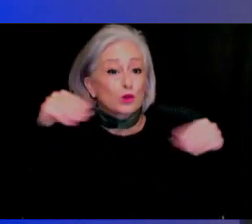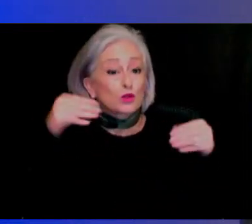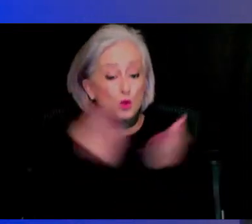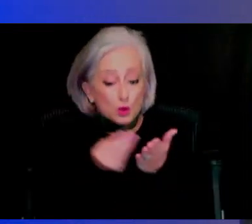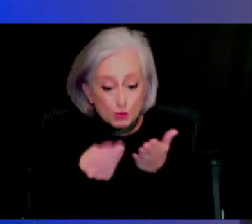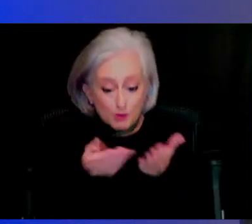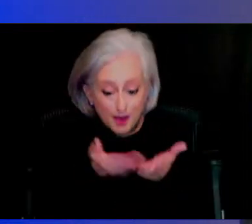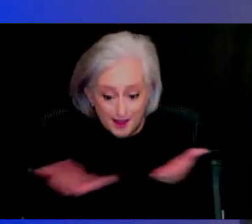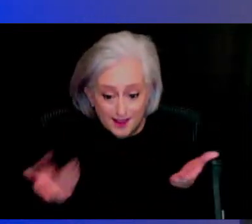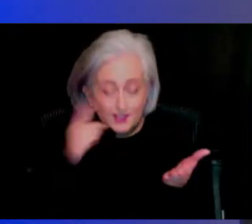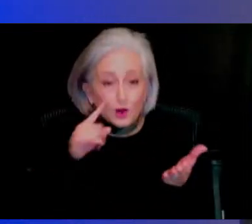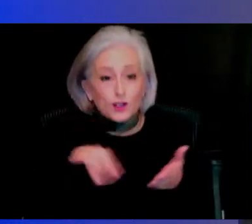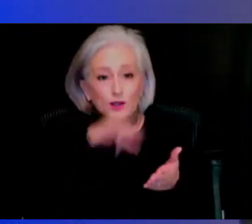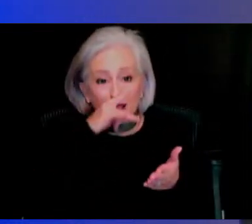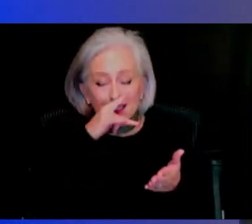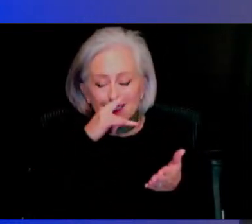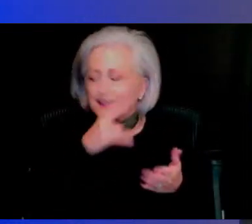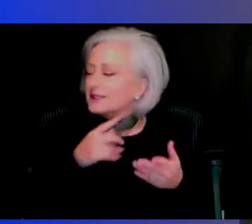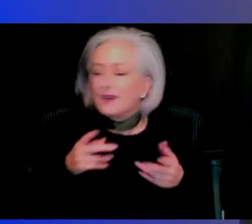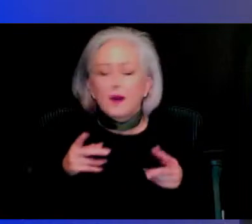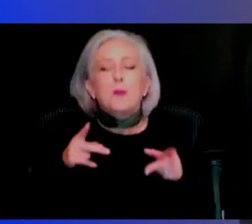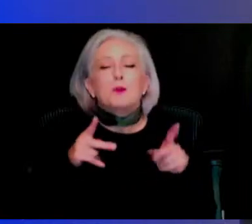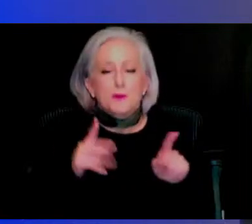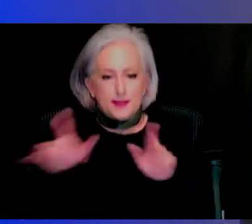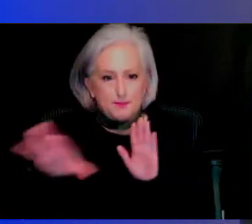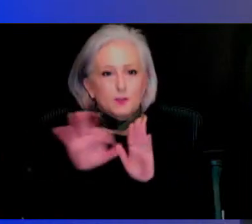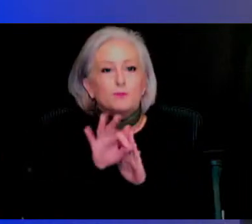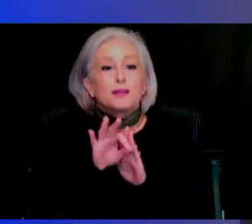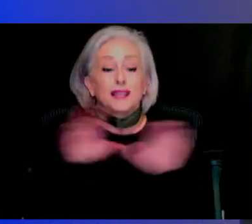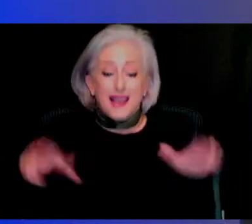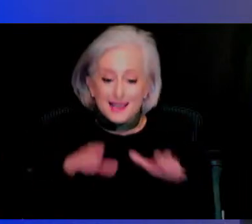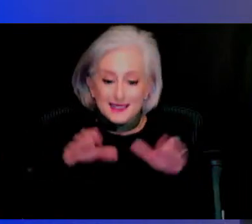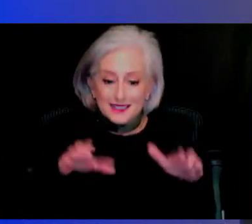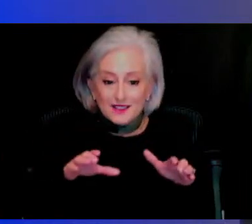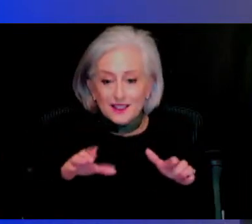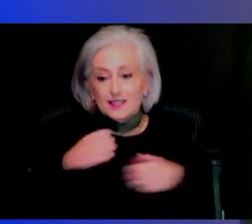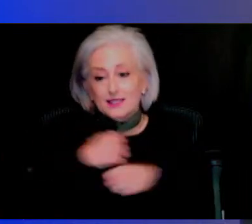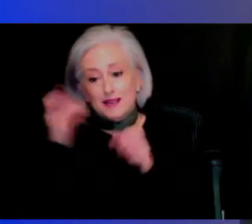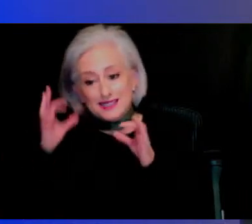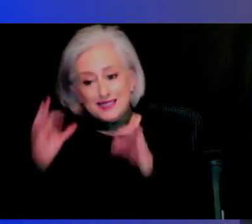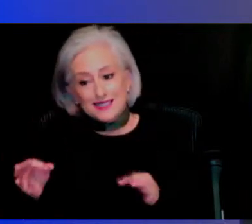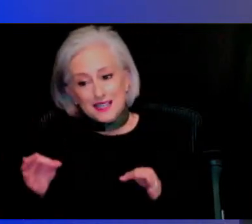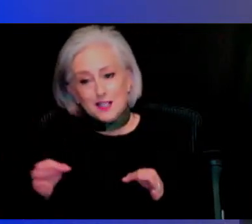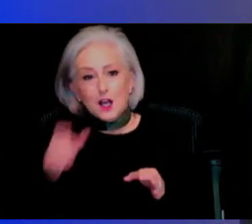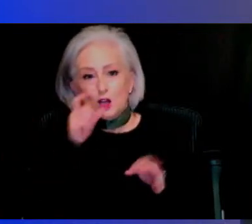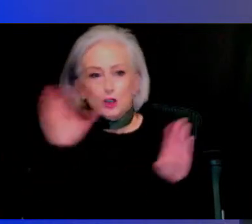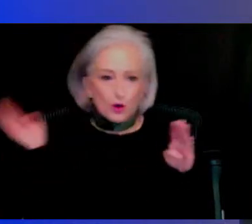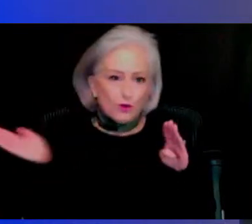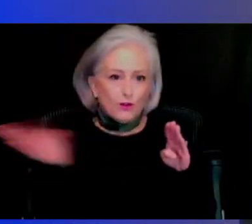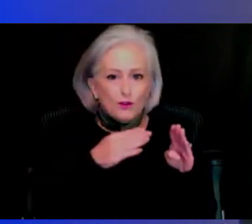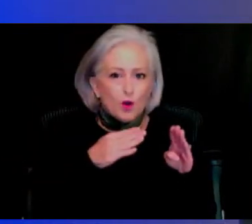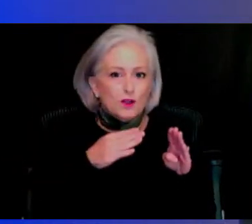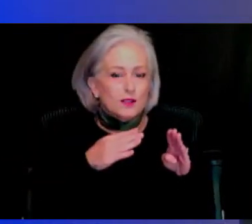pick activities to do. Let them be involved in some of the decision making, and let's focus on that piece of letting them be more involved,